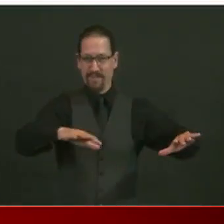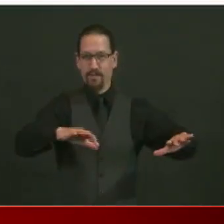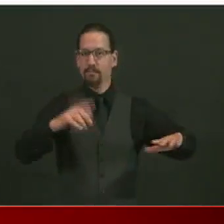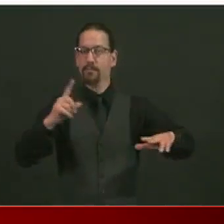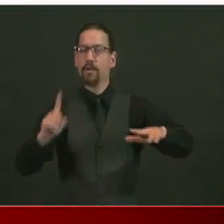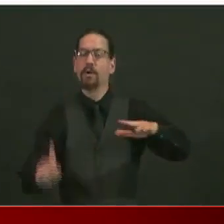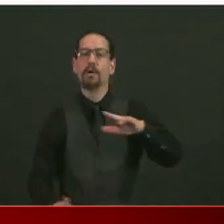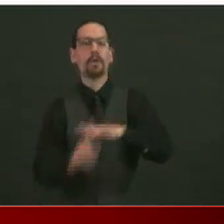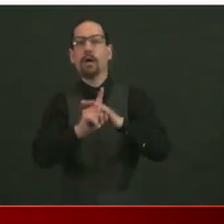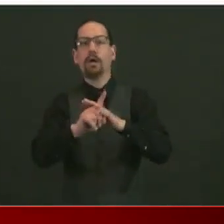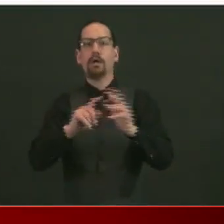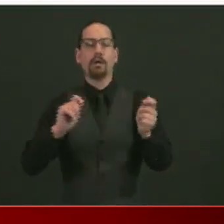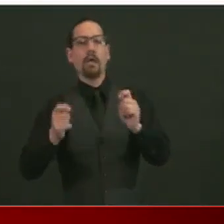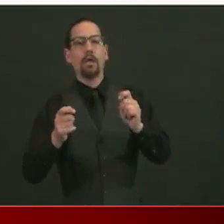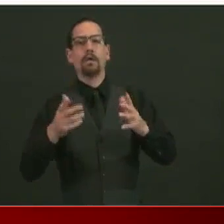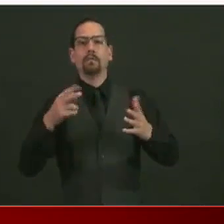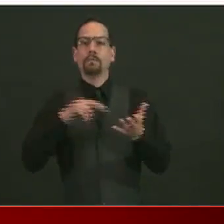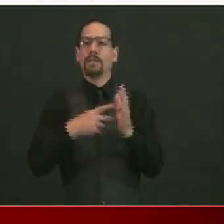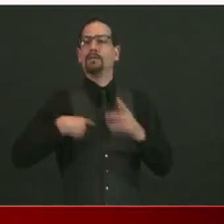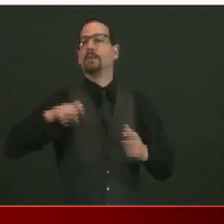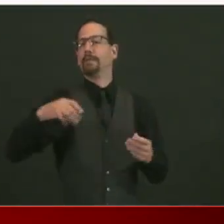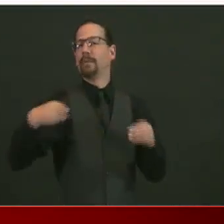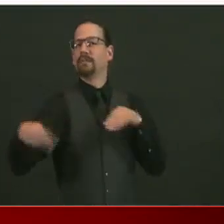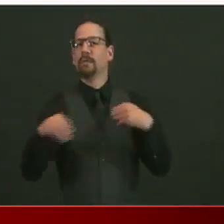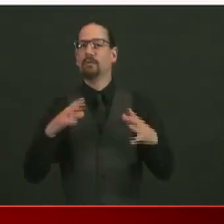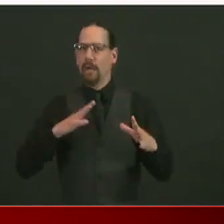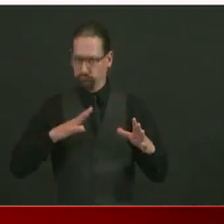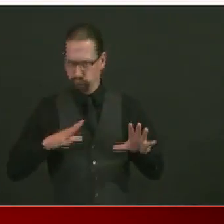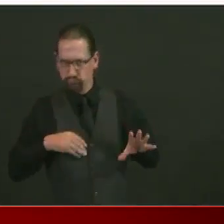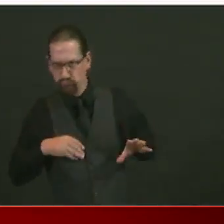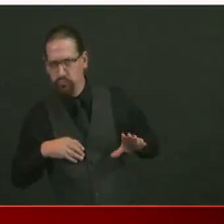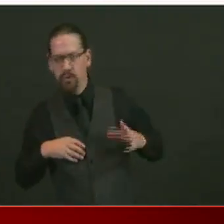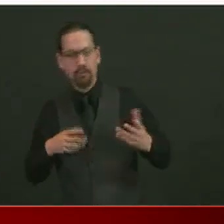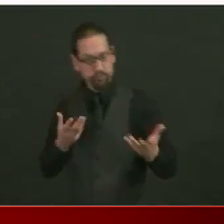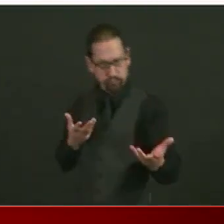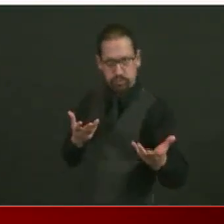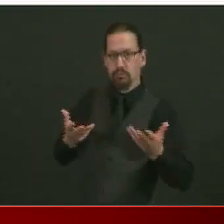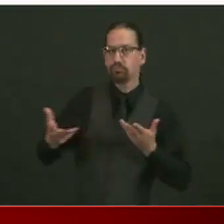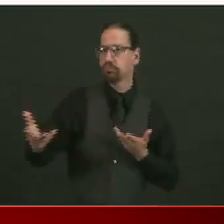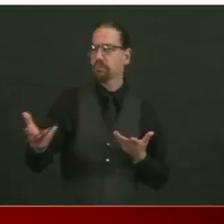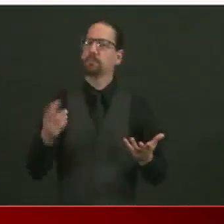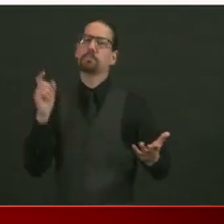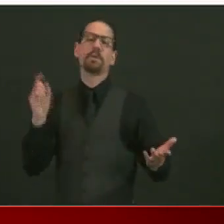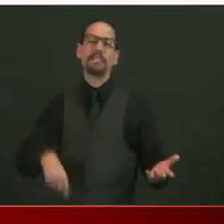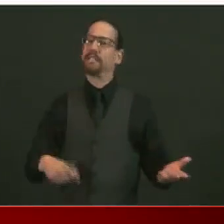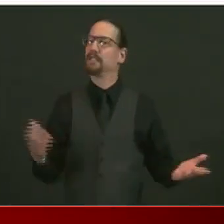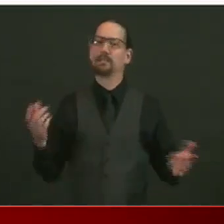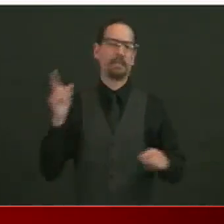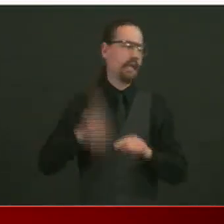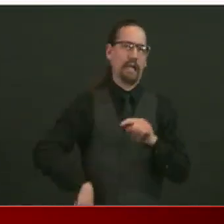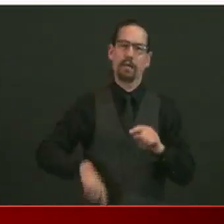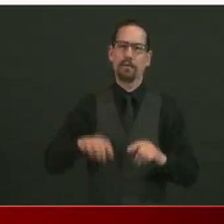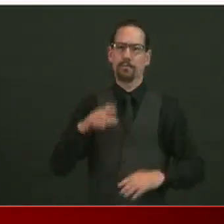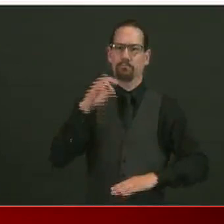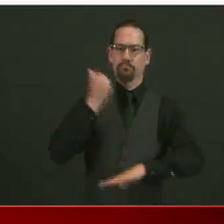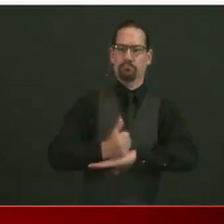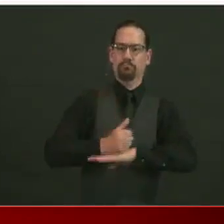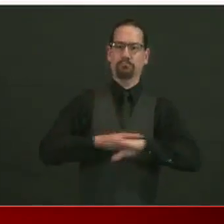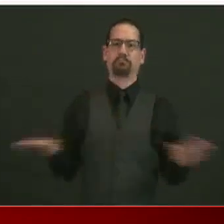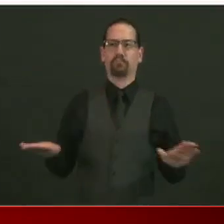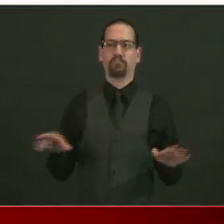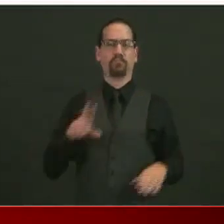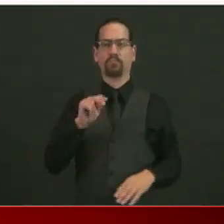where we'll be August 31st. So we have to plan for all of it. That's what's going to continue to let us lead as a state.